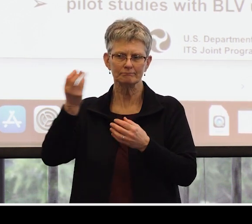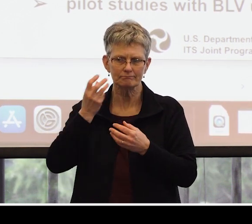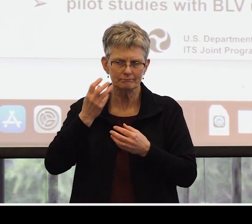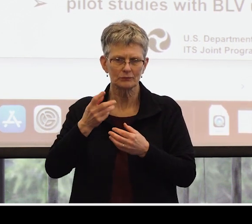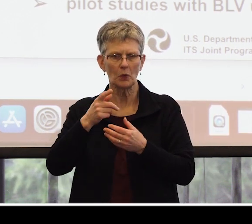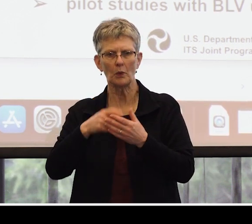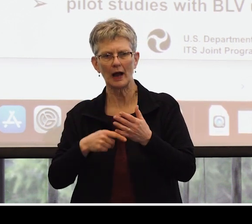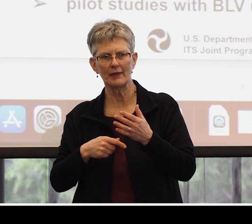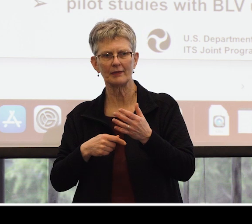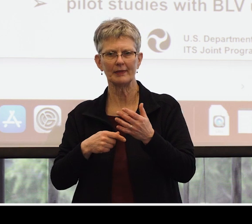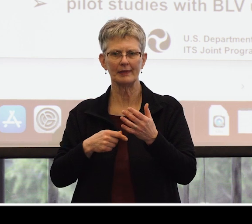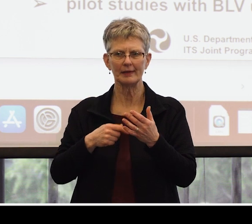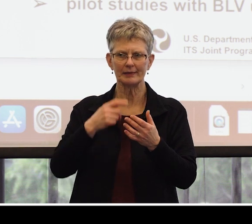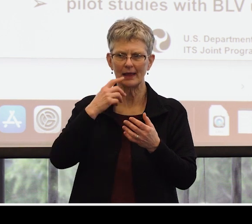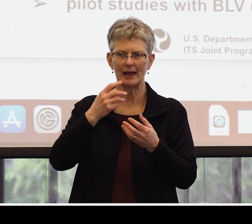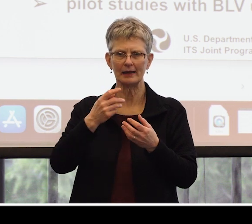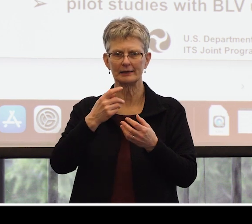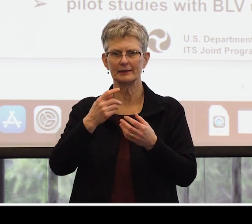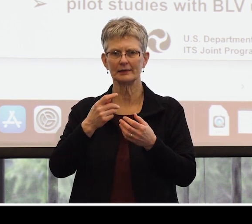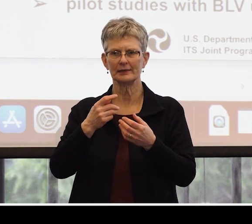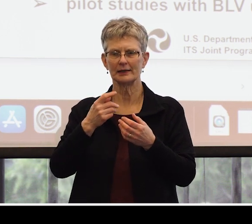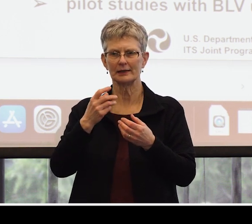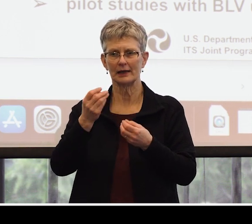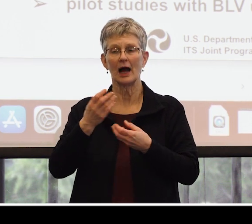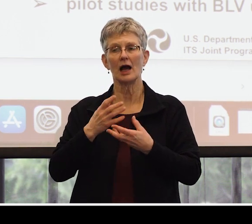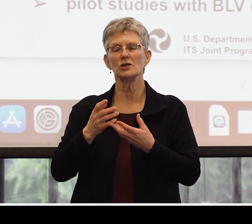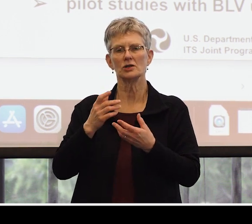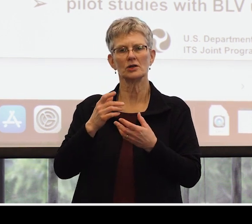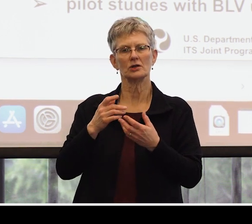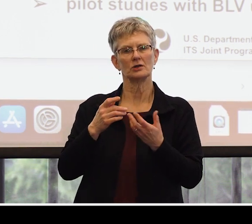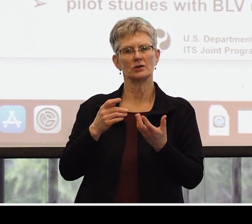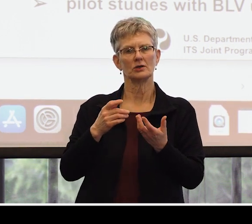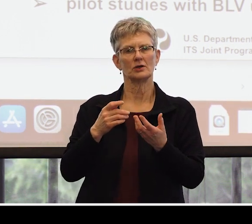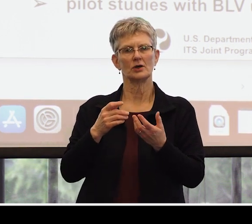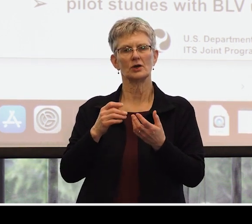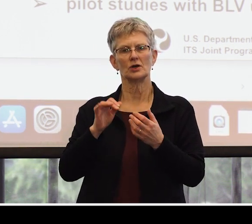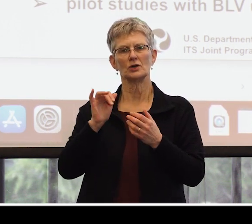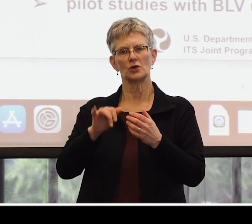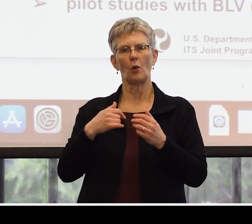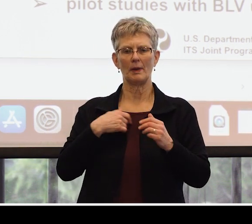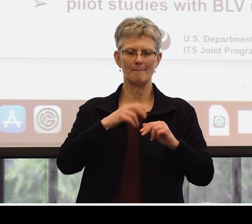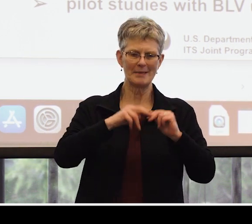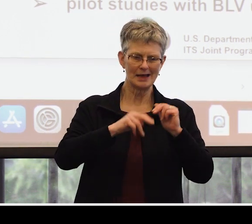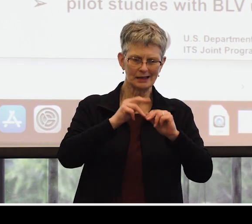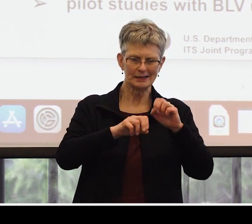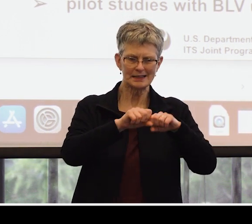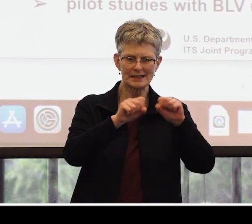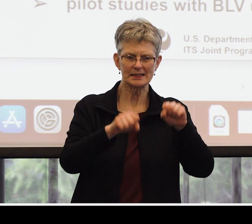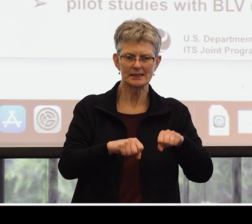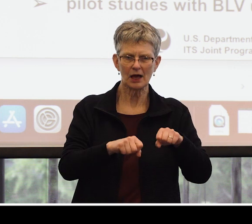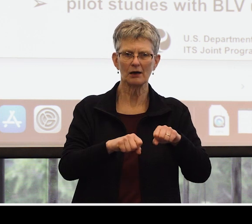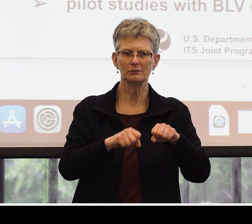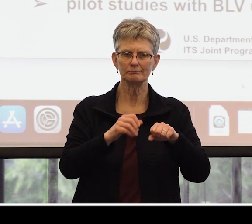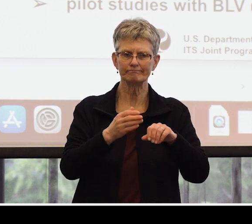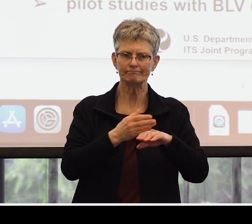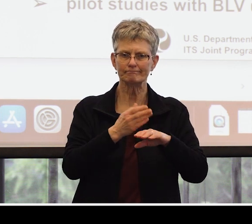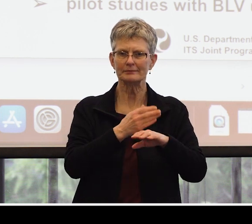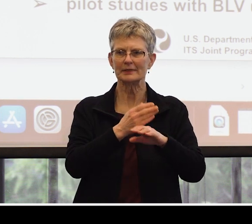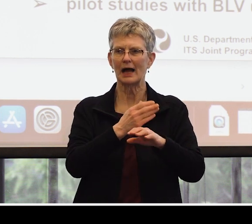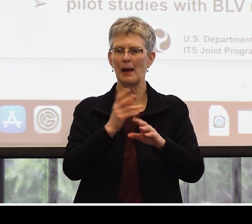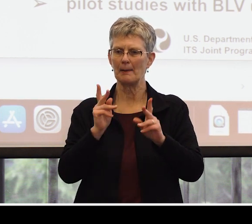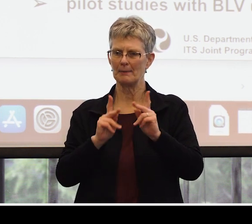situations. So the idea is to slowly build the system in a way that people are able to